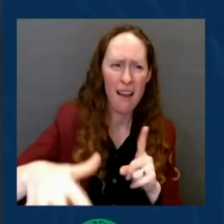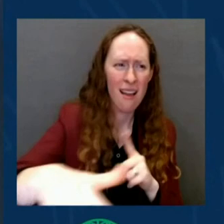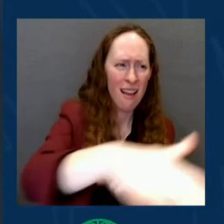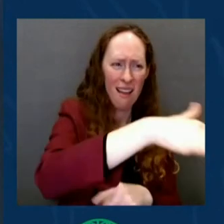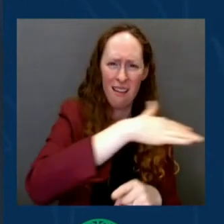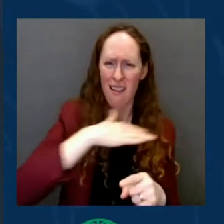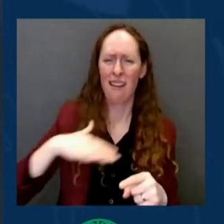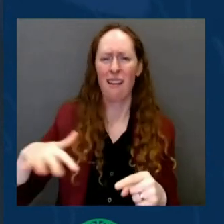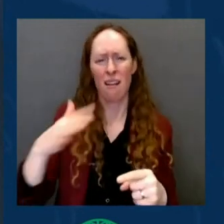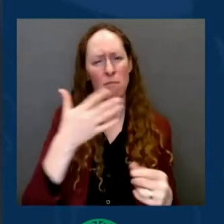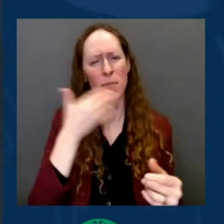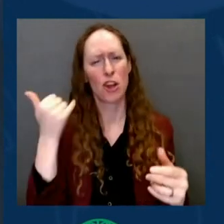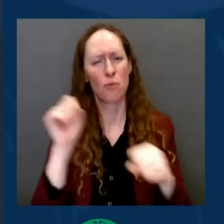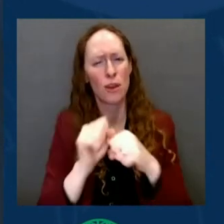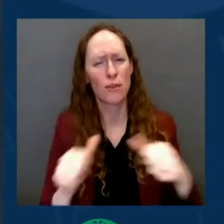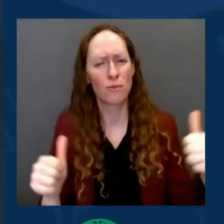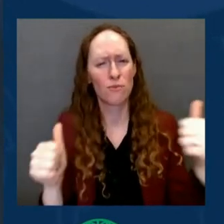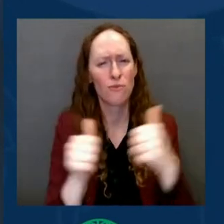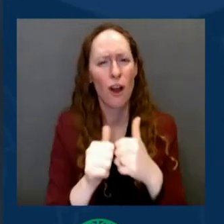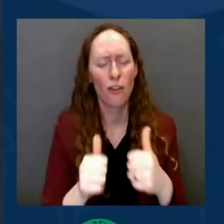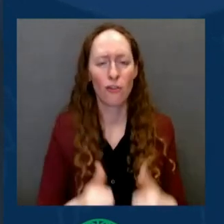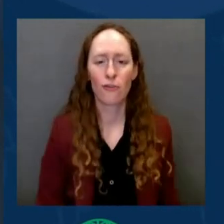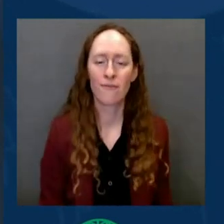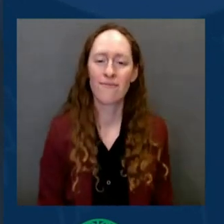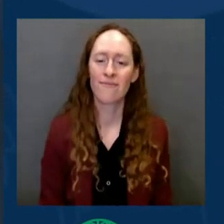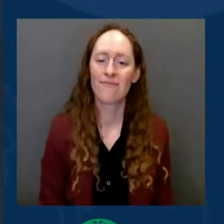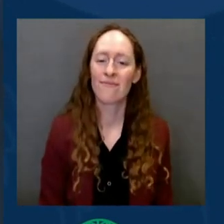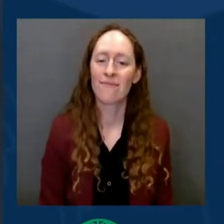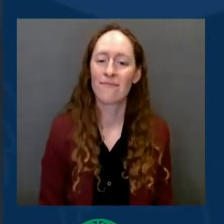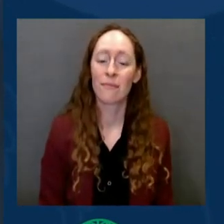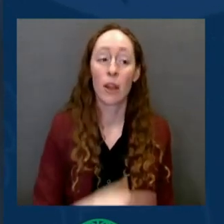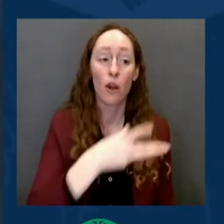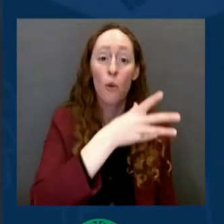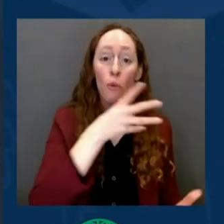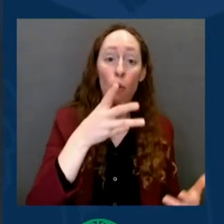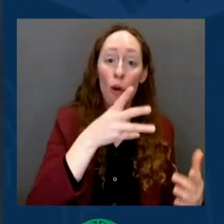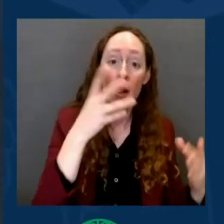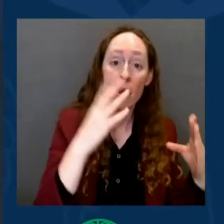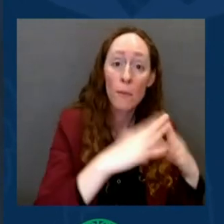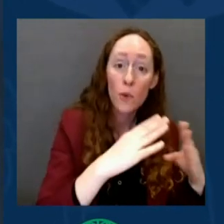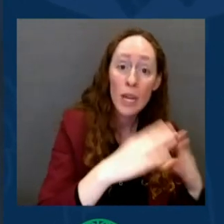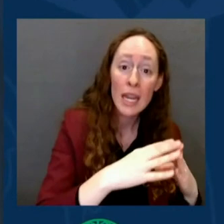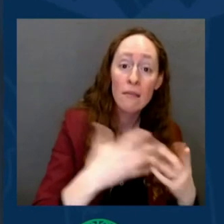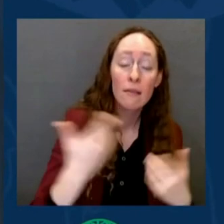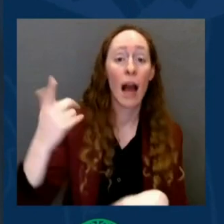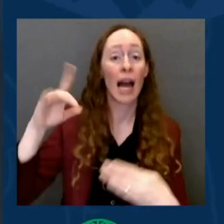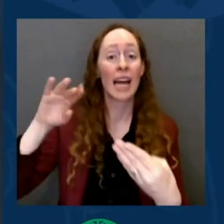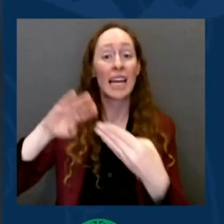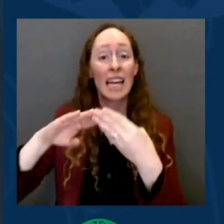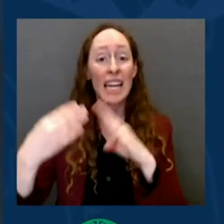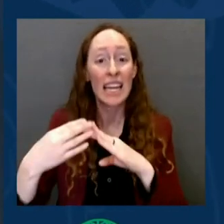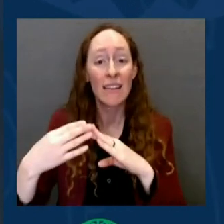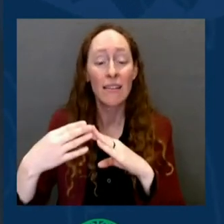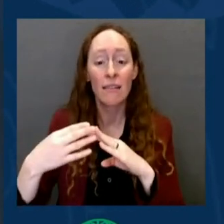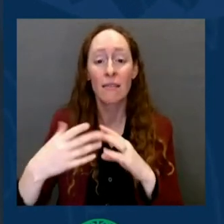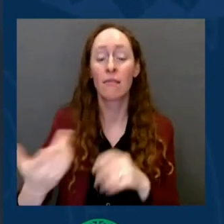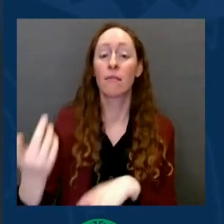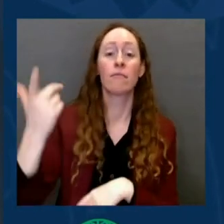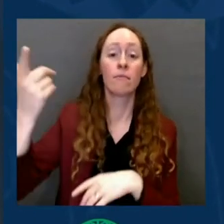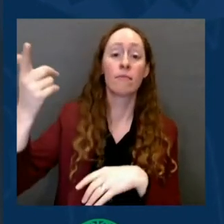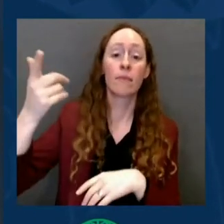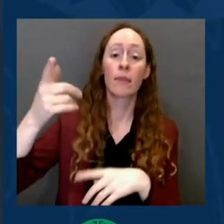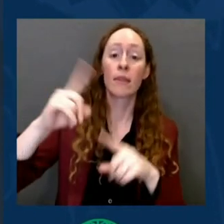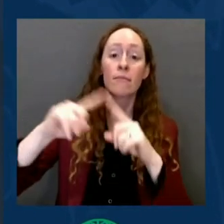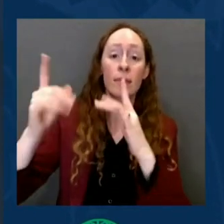from rural communities to urban centers to cyberspace to outer space. In addition to our investments, we're